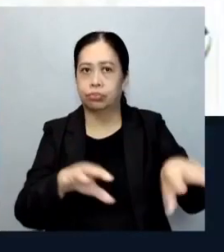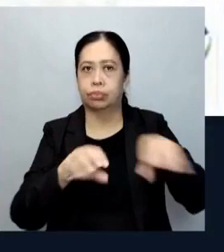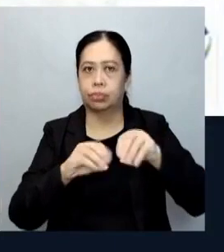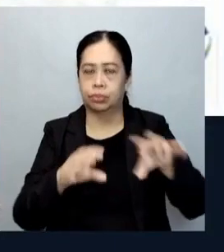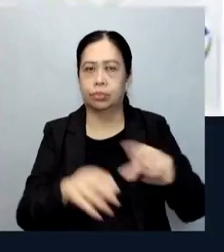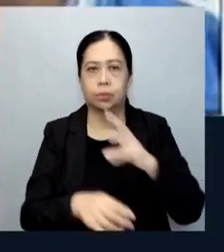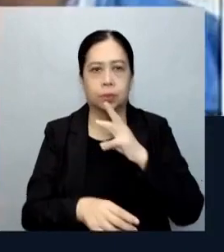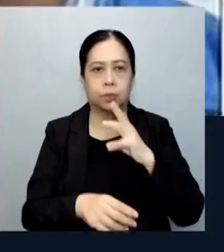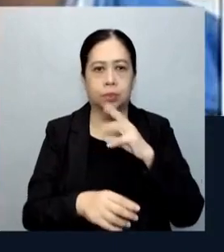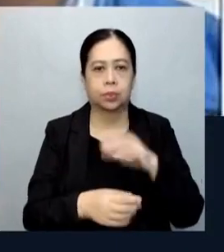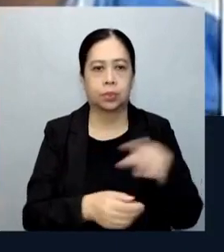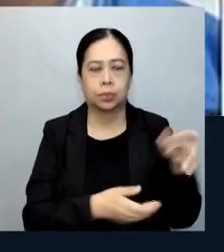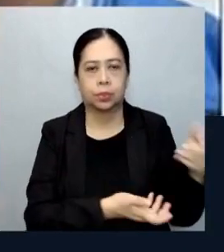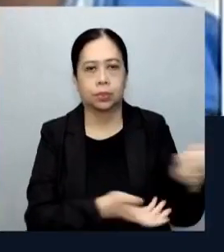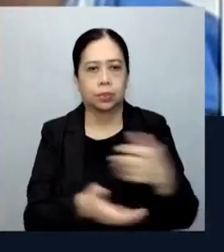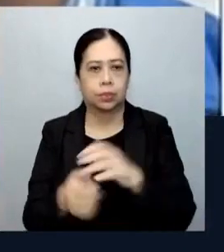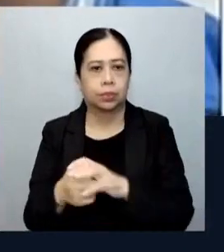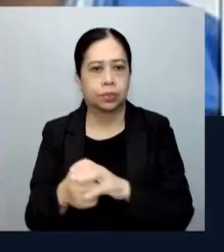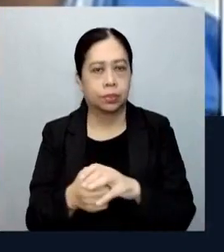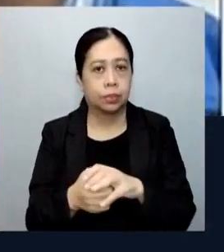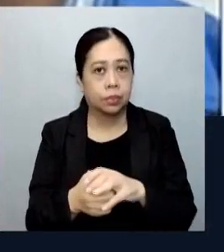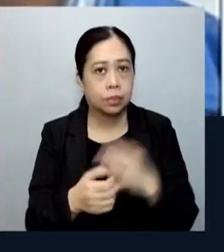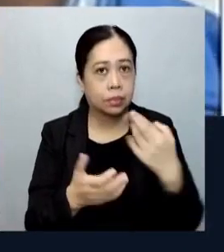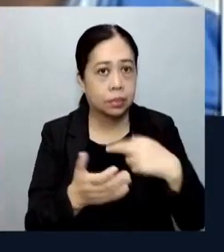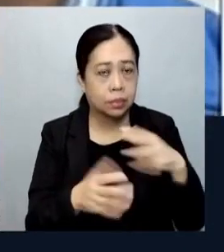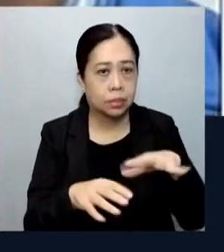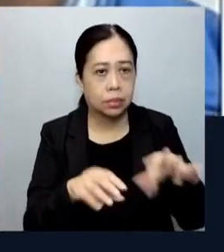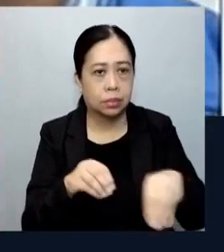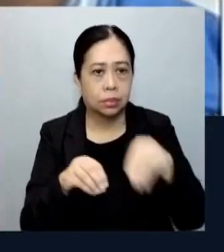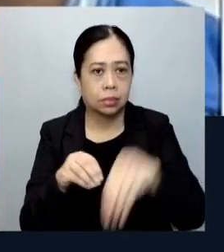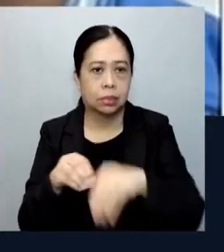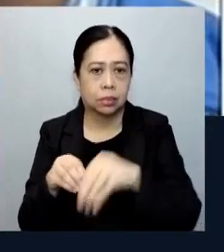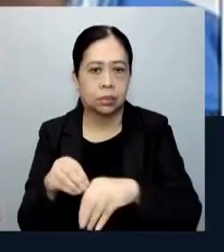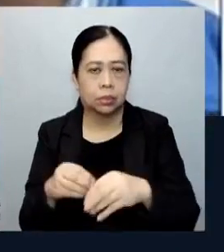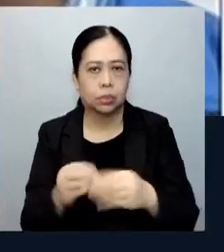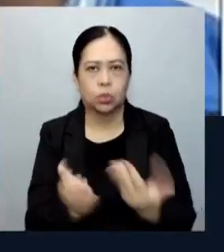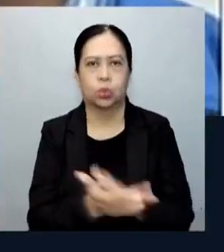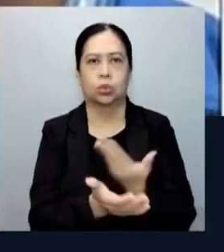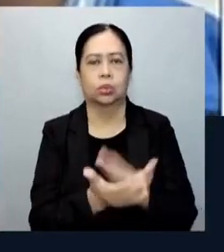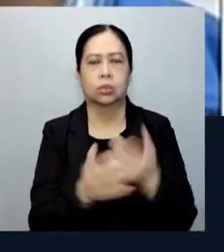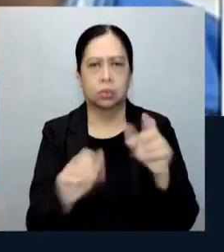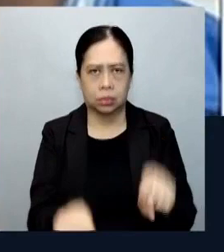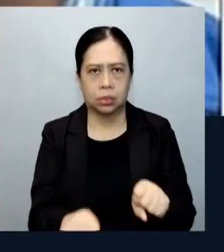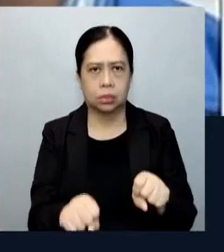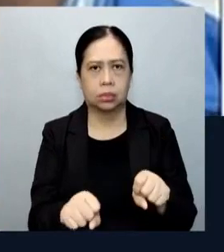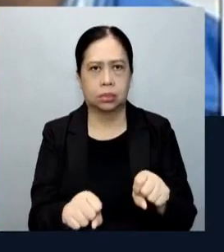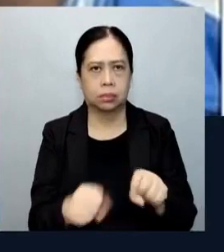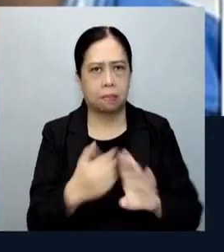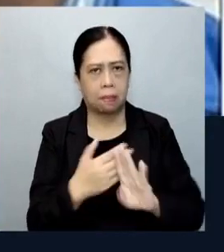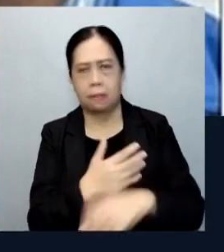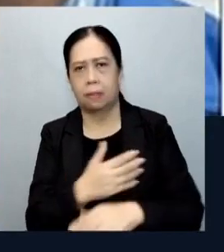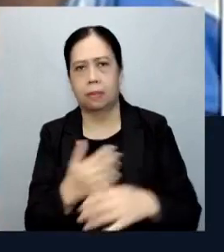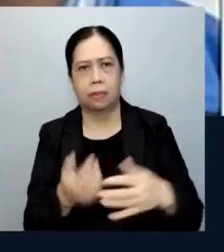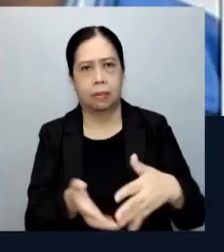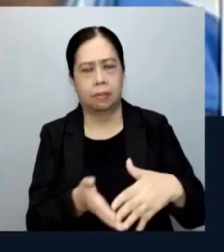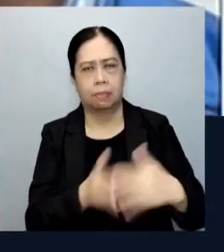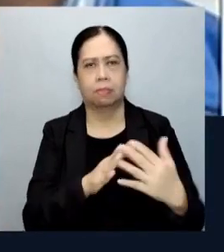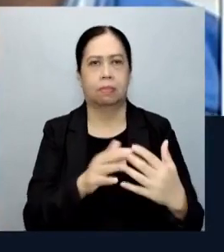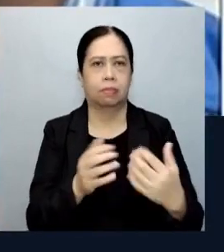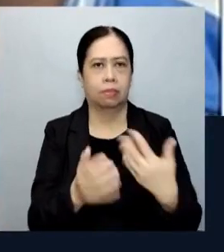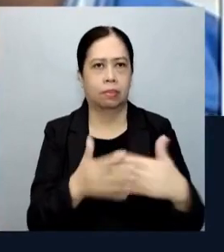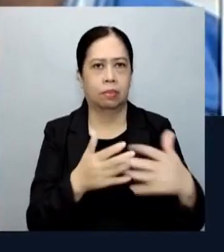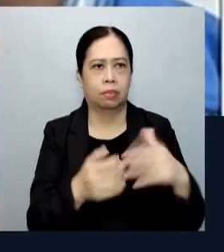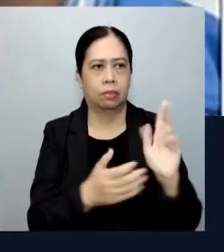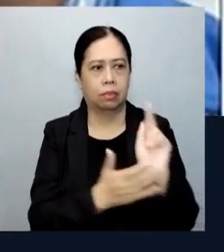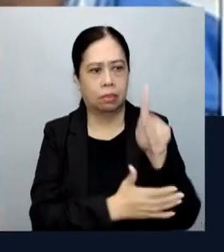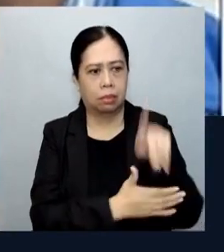Yung sa palayan kasi pagka katatanim pa lang, pwede pa yan makapag-recover pagka kahit na nabahayan.